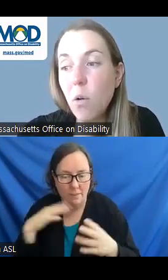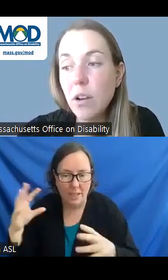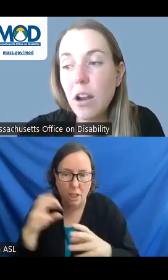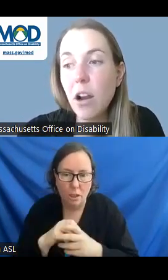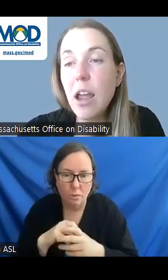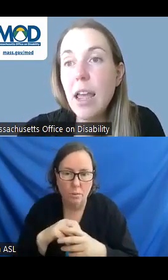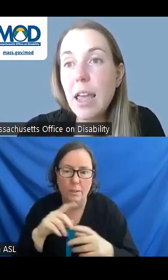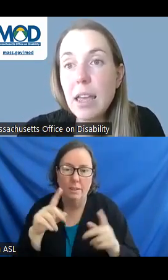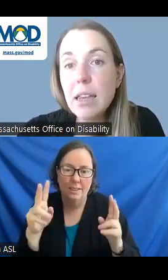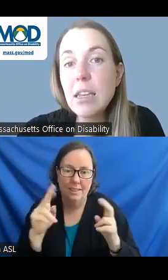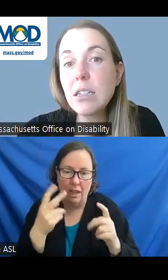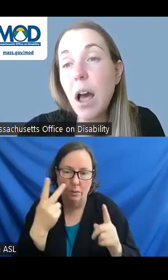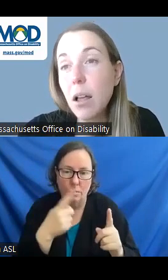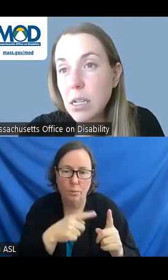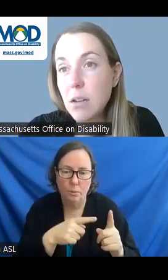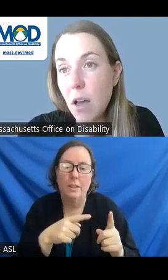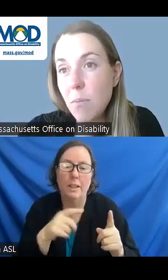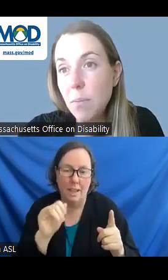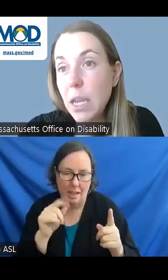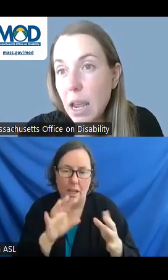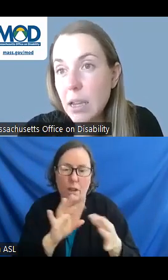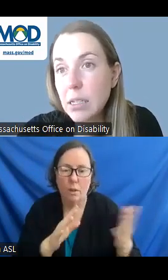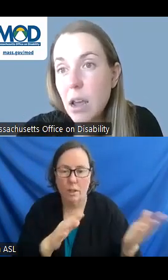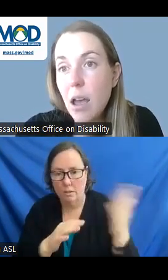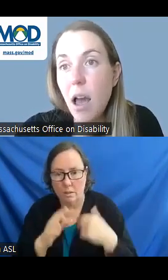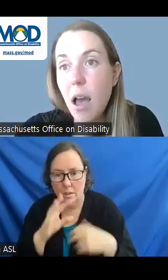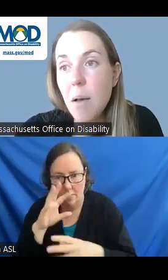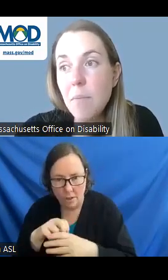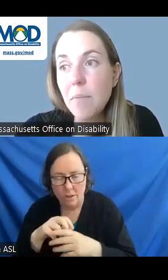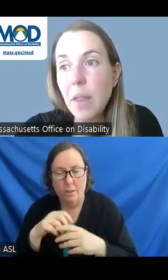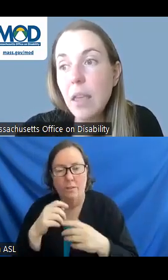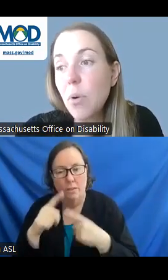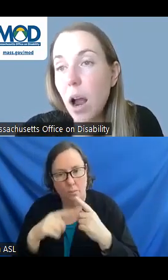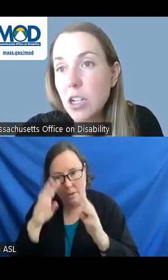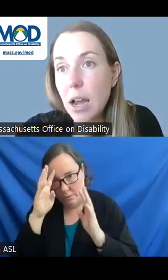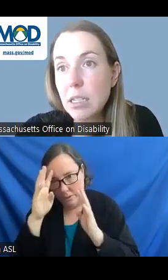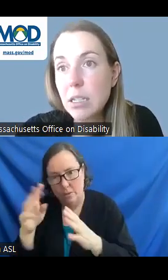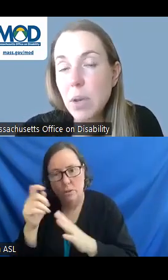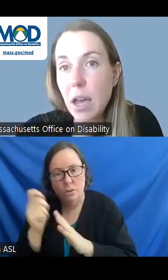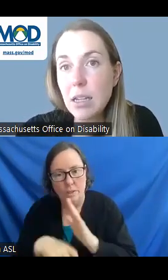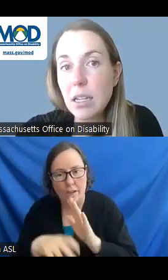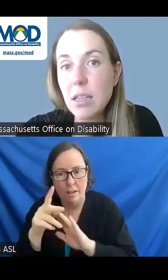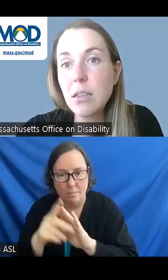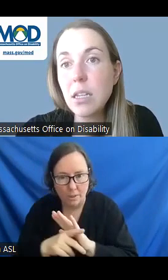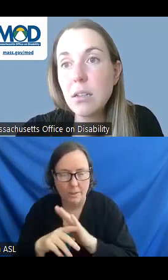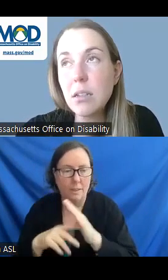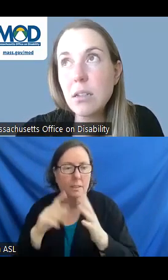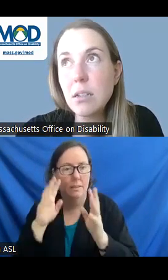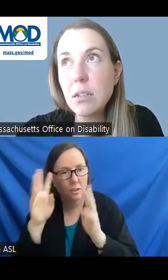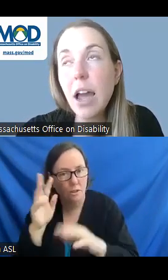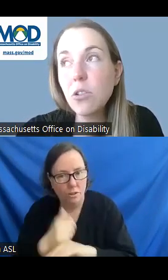ADA coordinator in these policy development meetings, in the projects, because